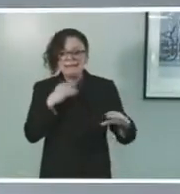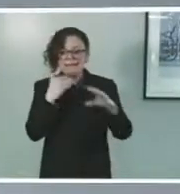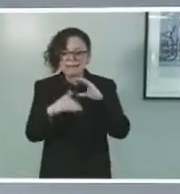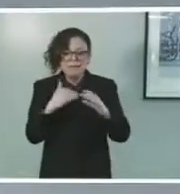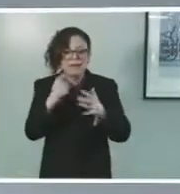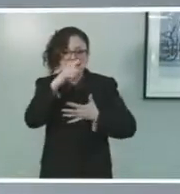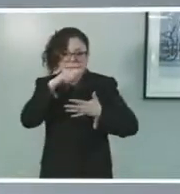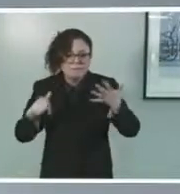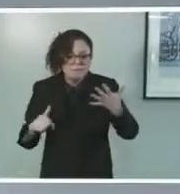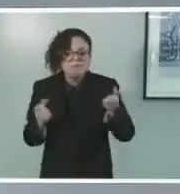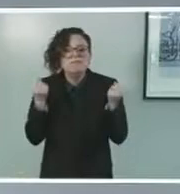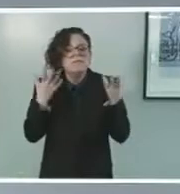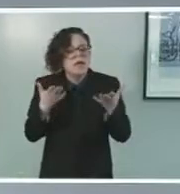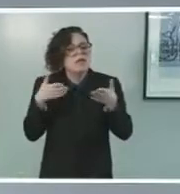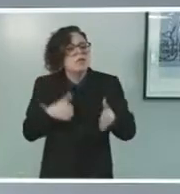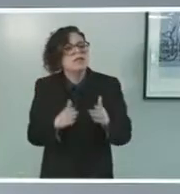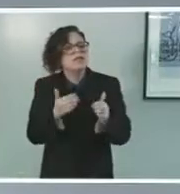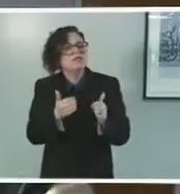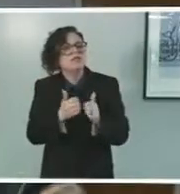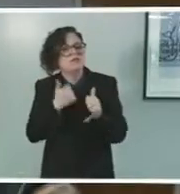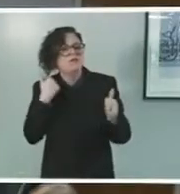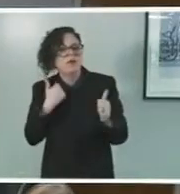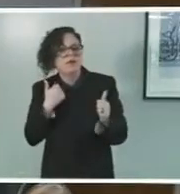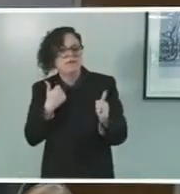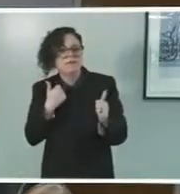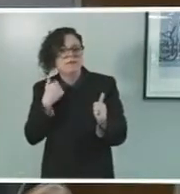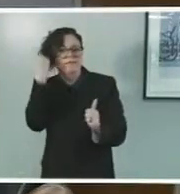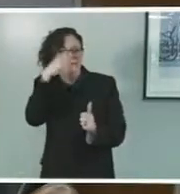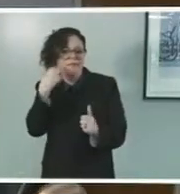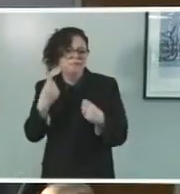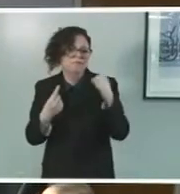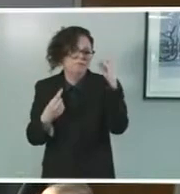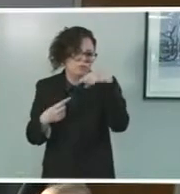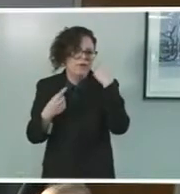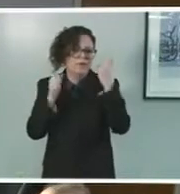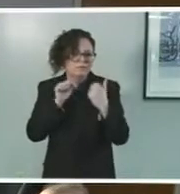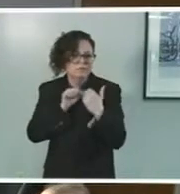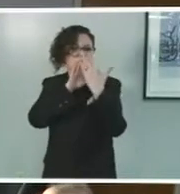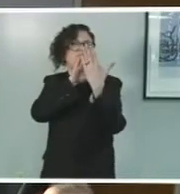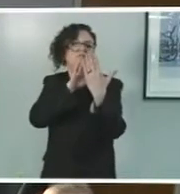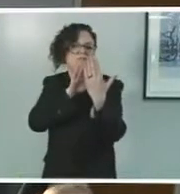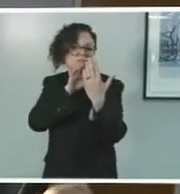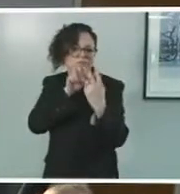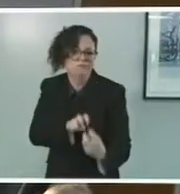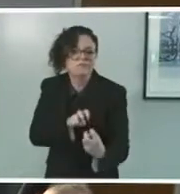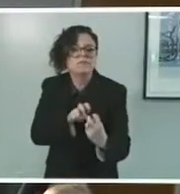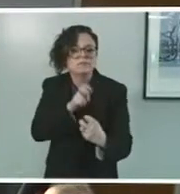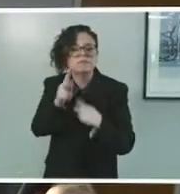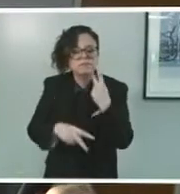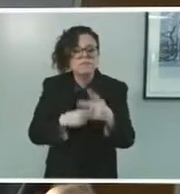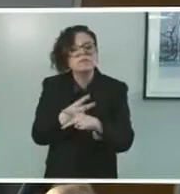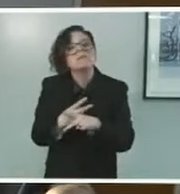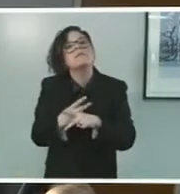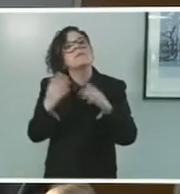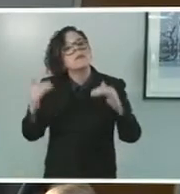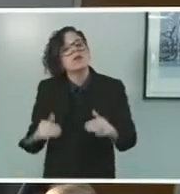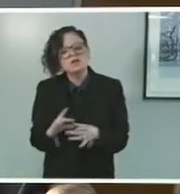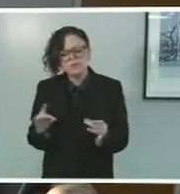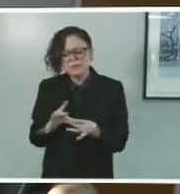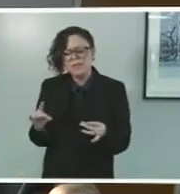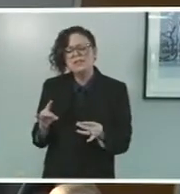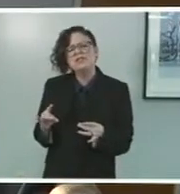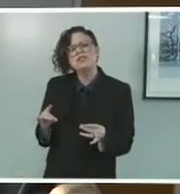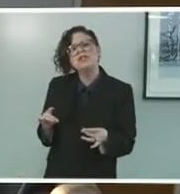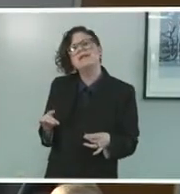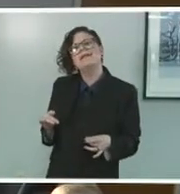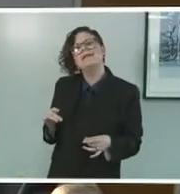the interaction, and that's what we're encouraging. Okay, great. We mentioned a second ago that rideshare companies like Uber and Lyft and